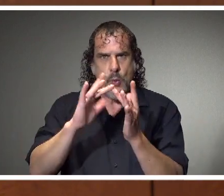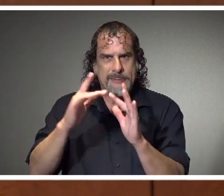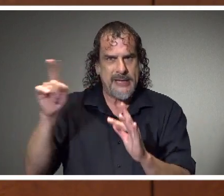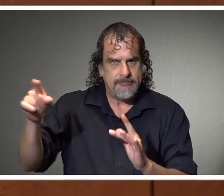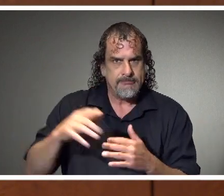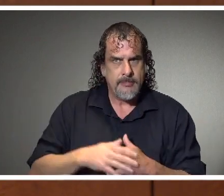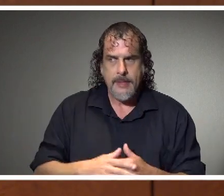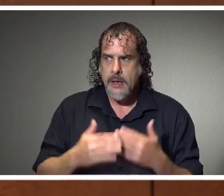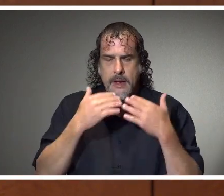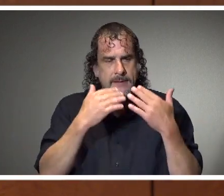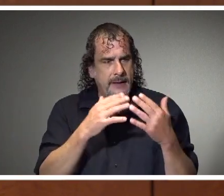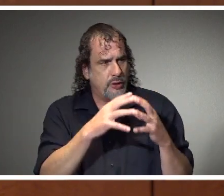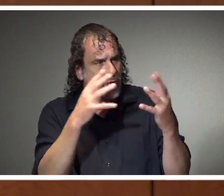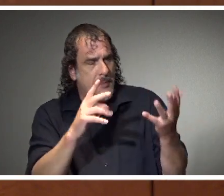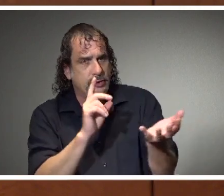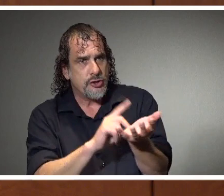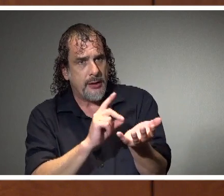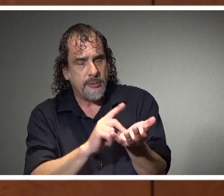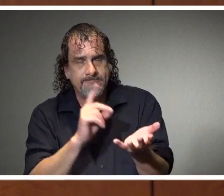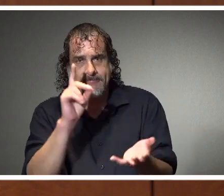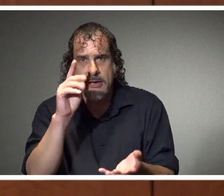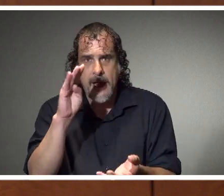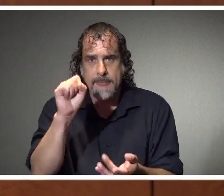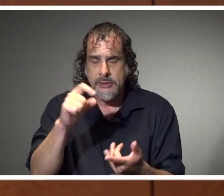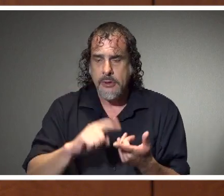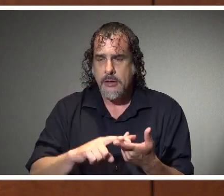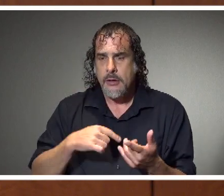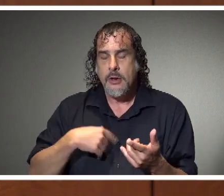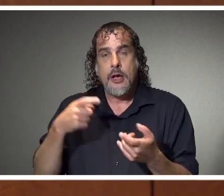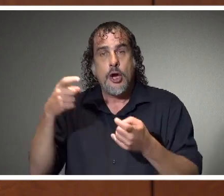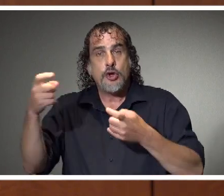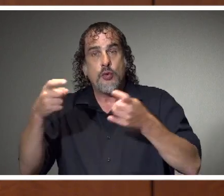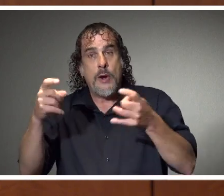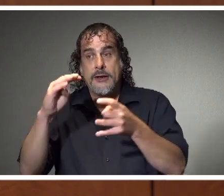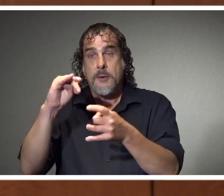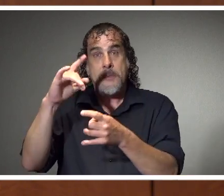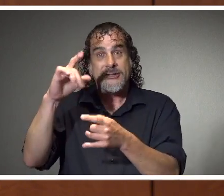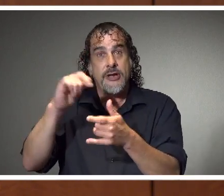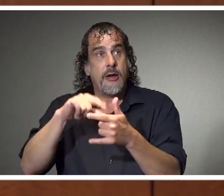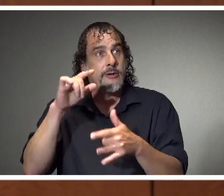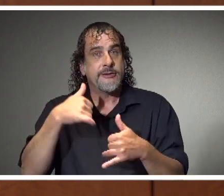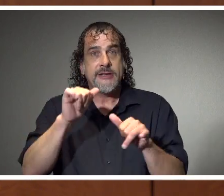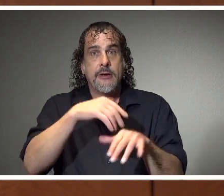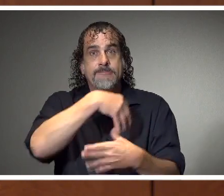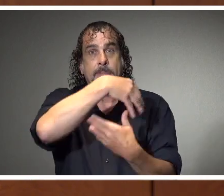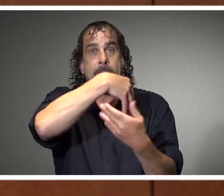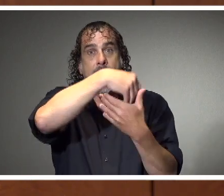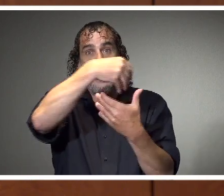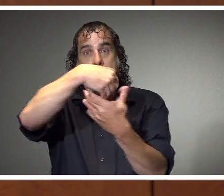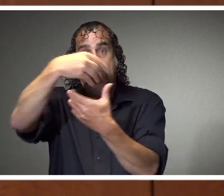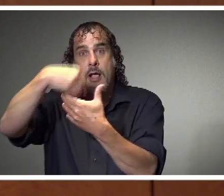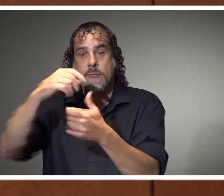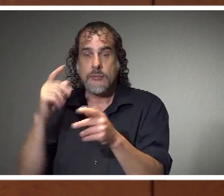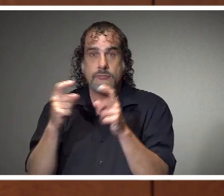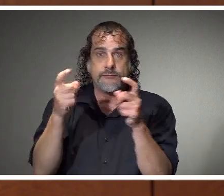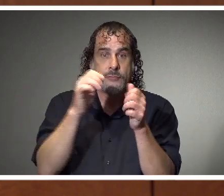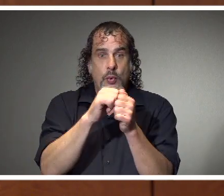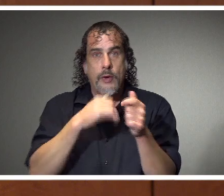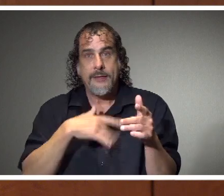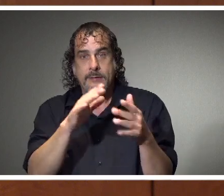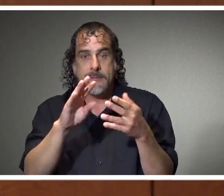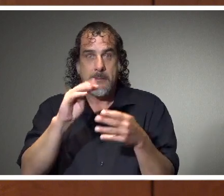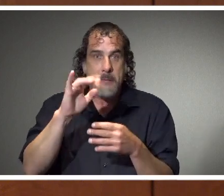you very much, Dr. Dobbs. Again, Director Michelle is out and about visiting with local officials, and we have